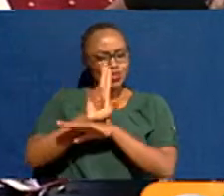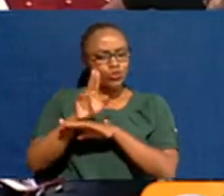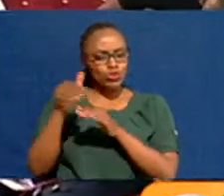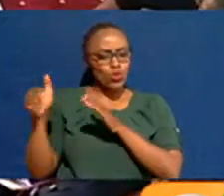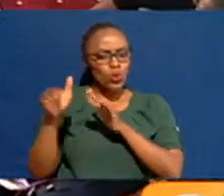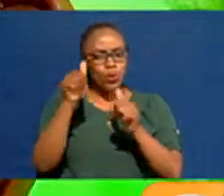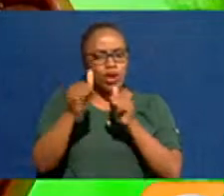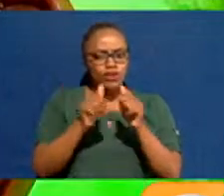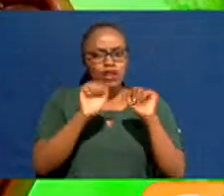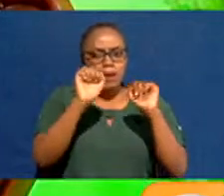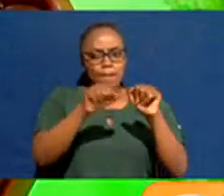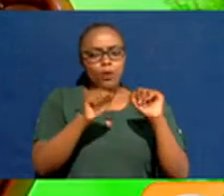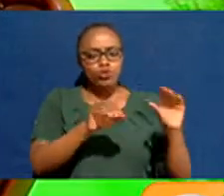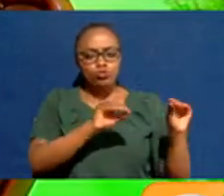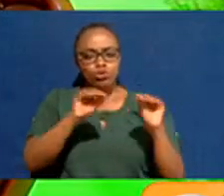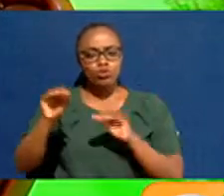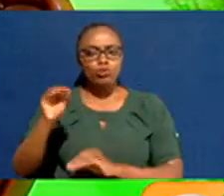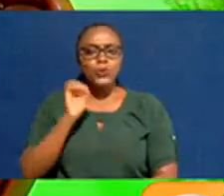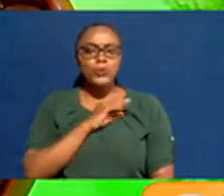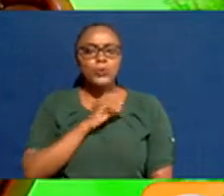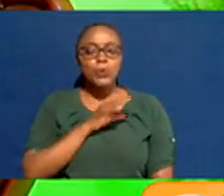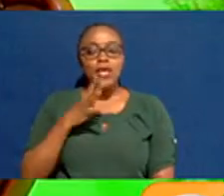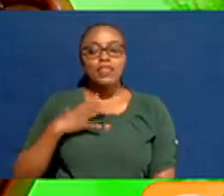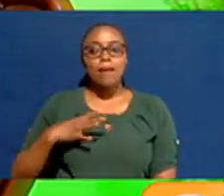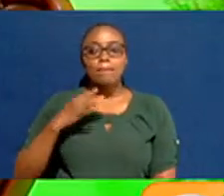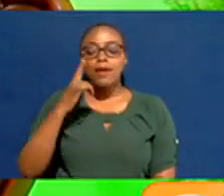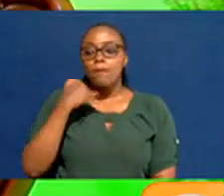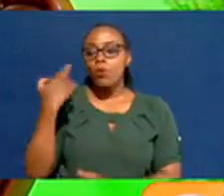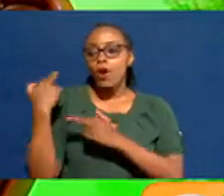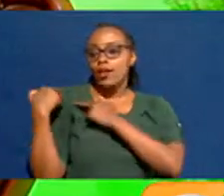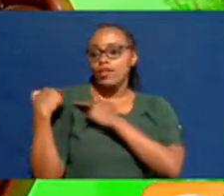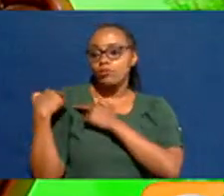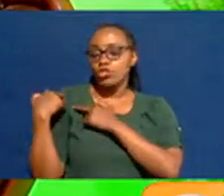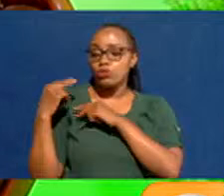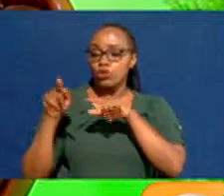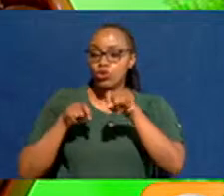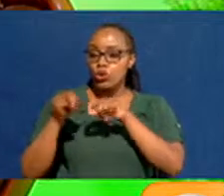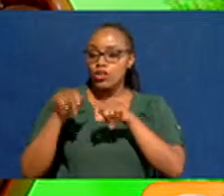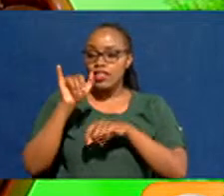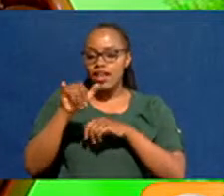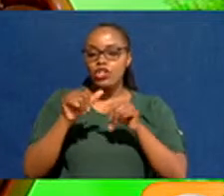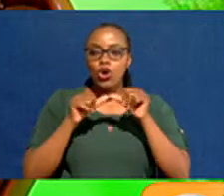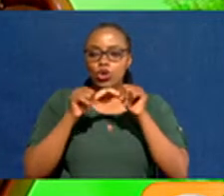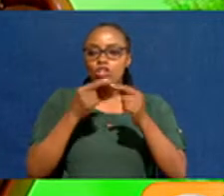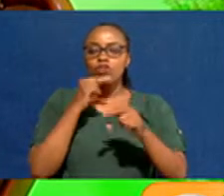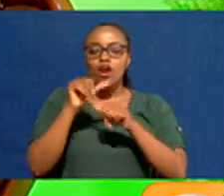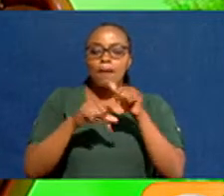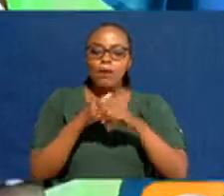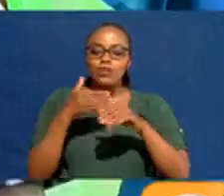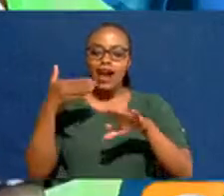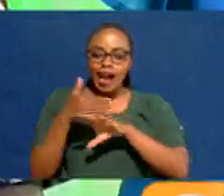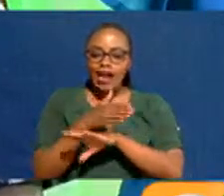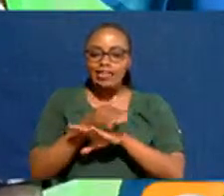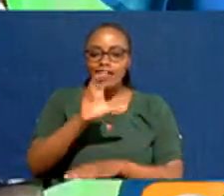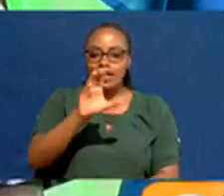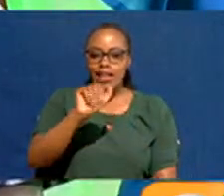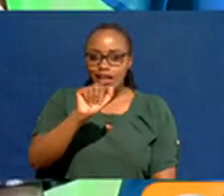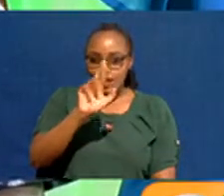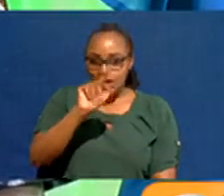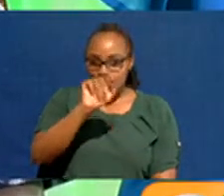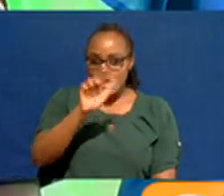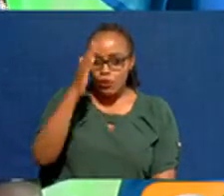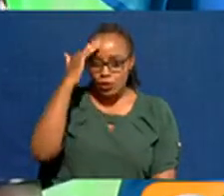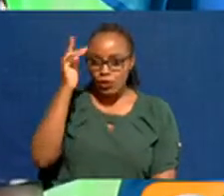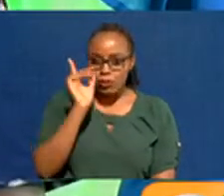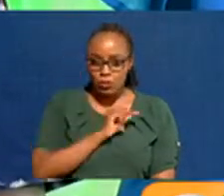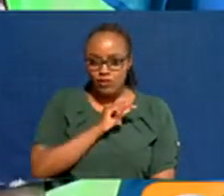gani angalau kupeleka malalamishi kwa wale ambao wanastahili? We'll continue talking about cartels. We know some of the